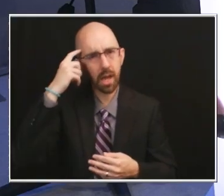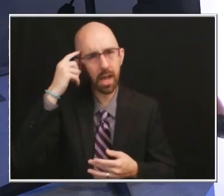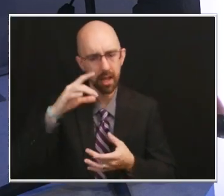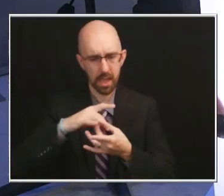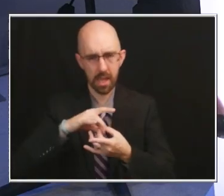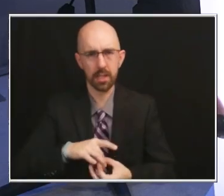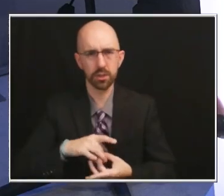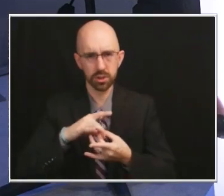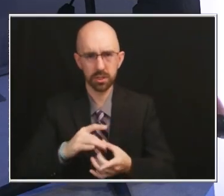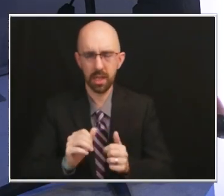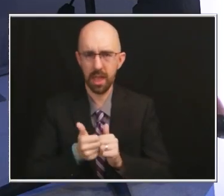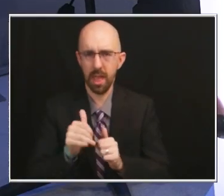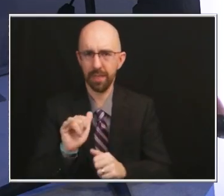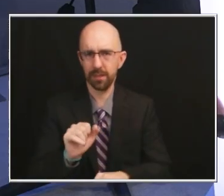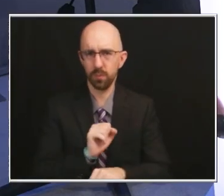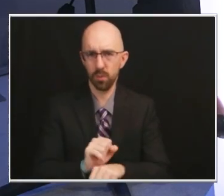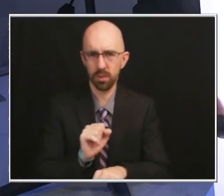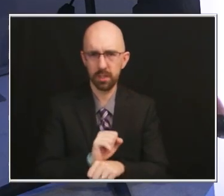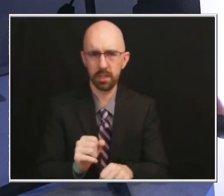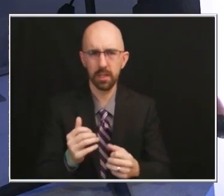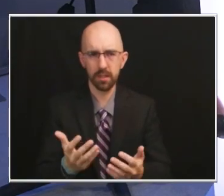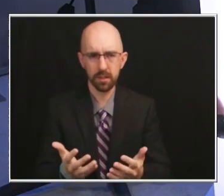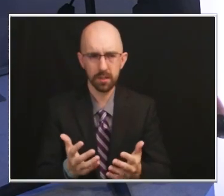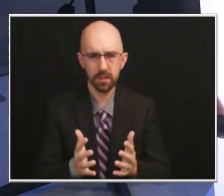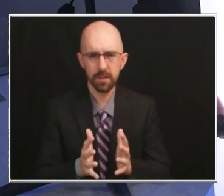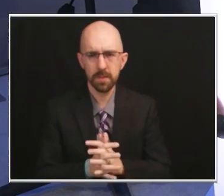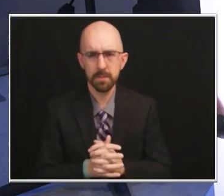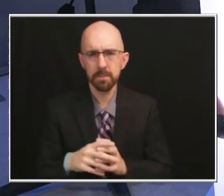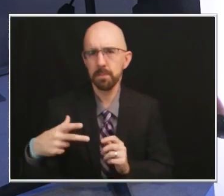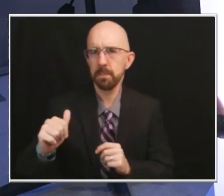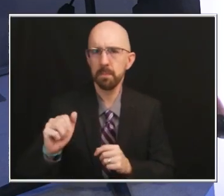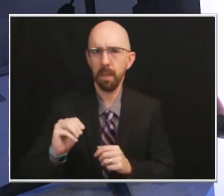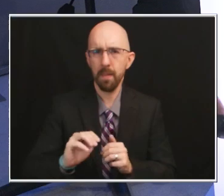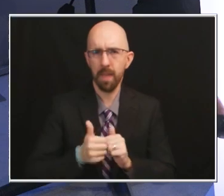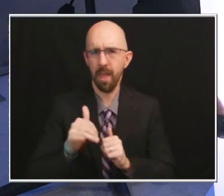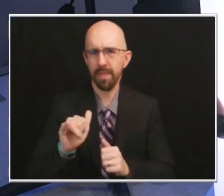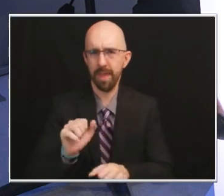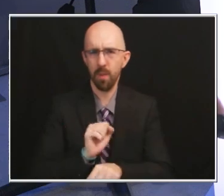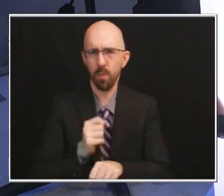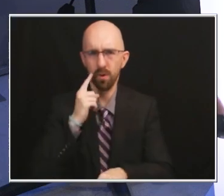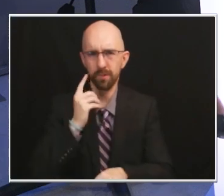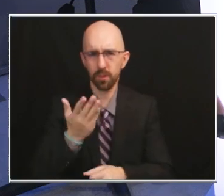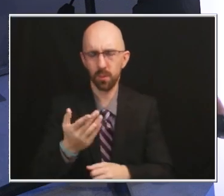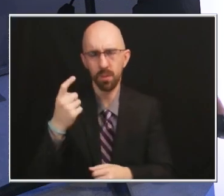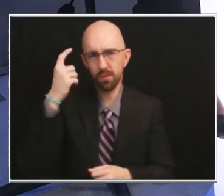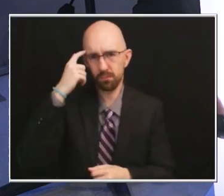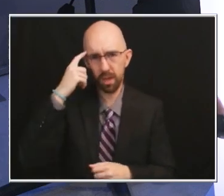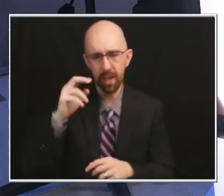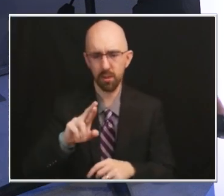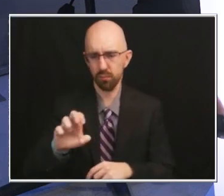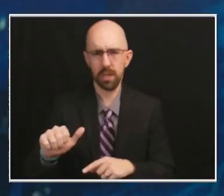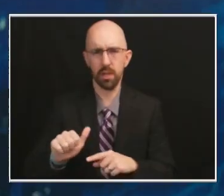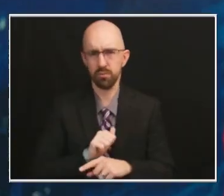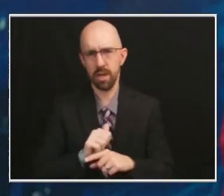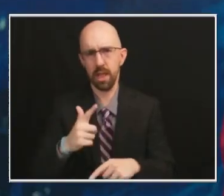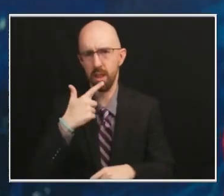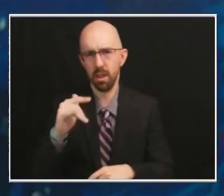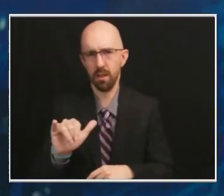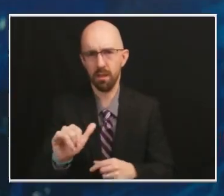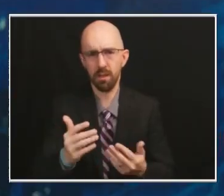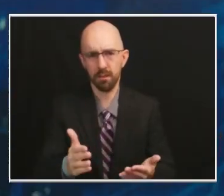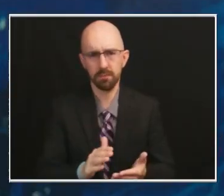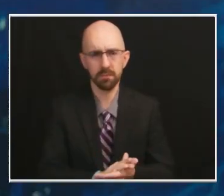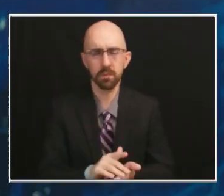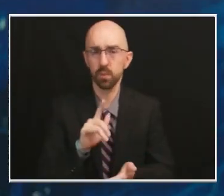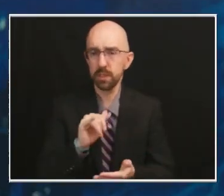how it's working, Pam, how did that work for you? What did the brain retraining look like? It was really interesting to